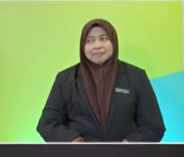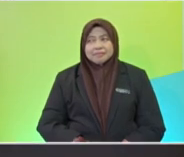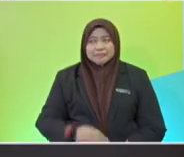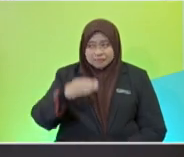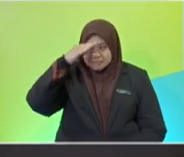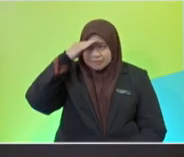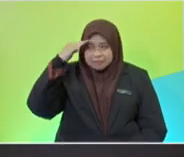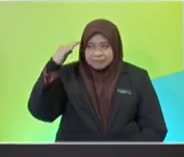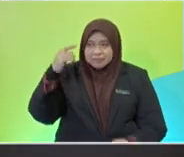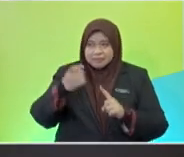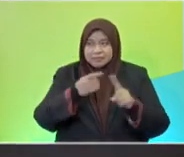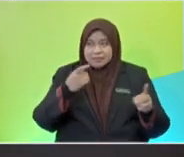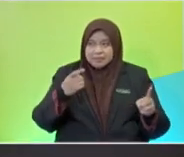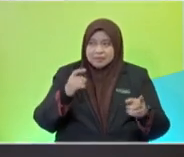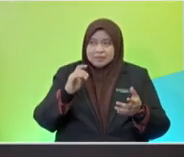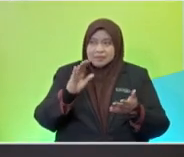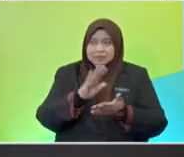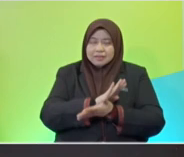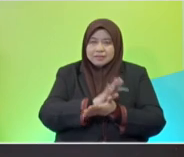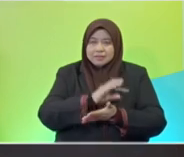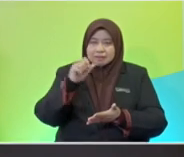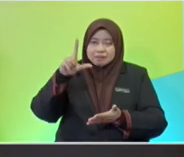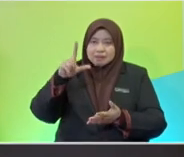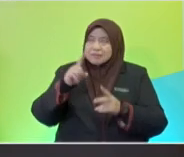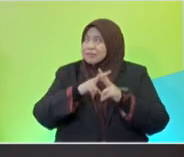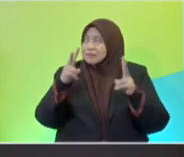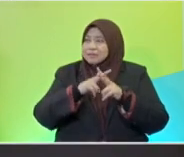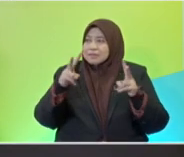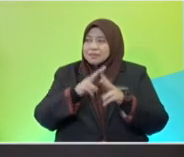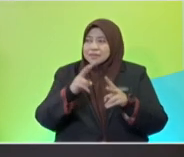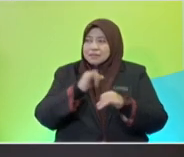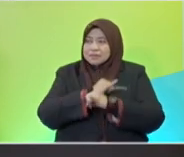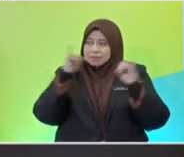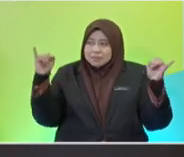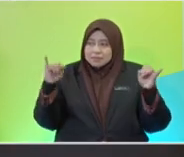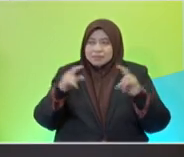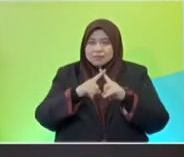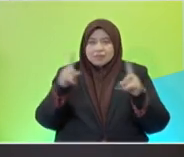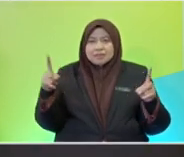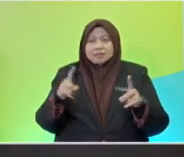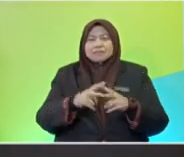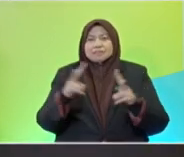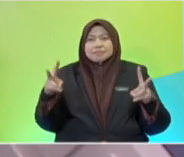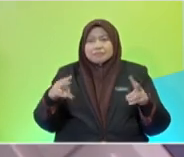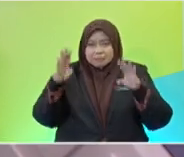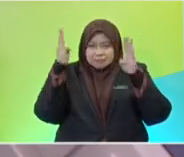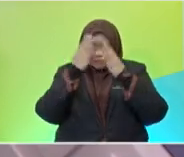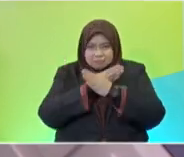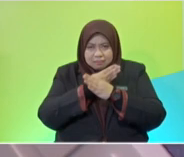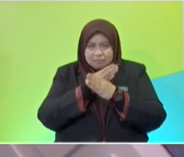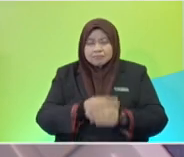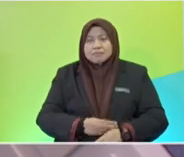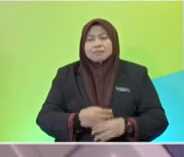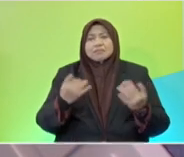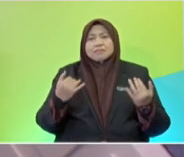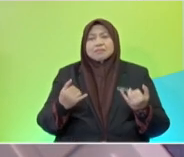cast by the thick paper is very, very clear. It's very dark. Okay. Okay, what about the shadow